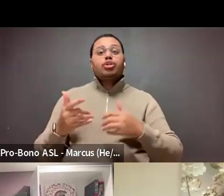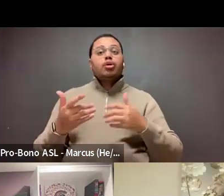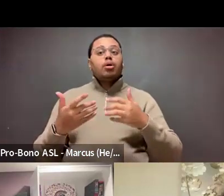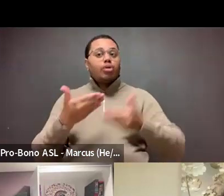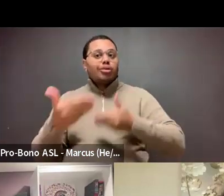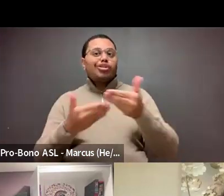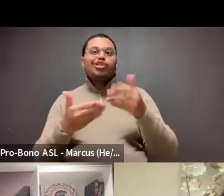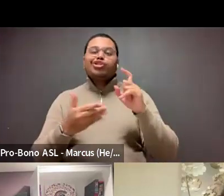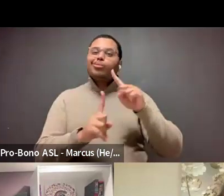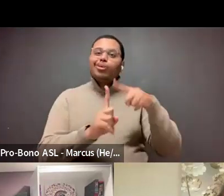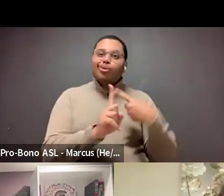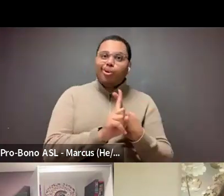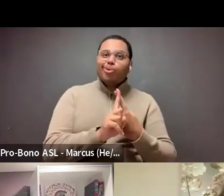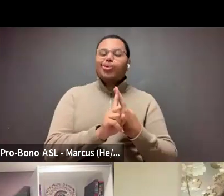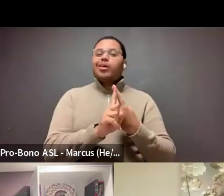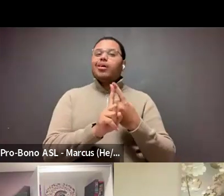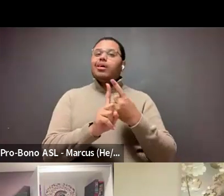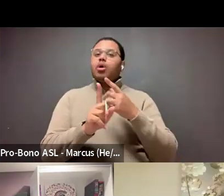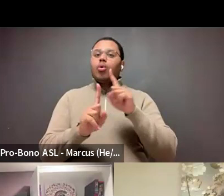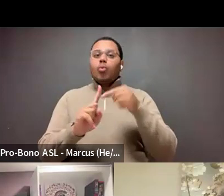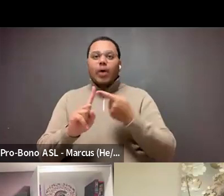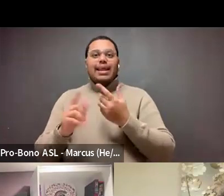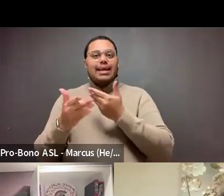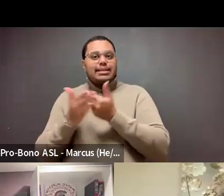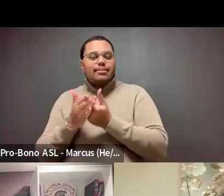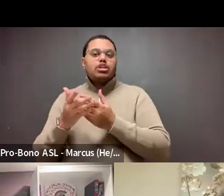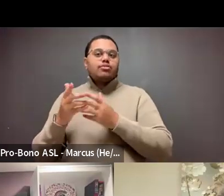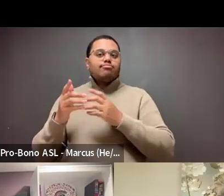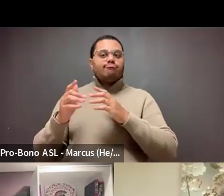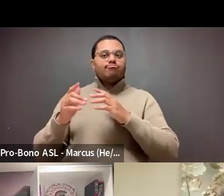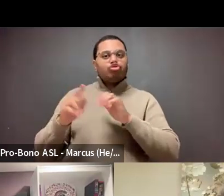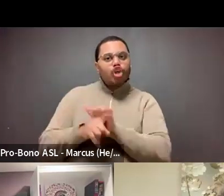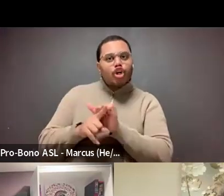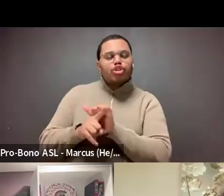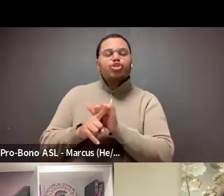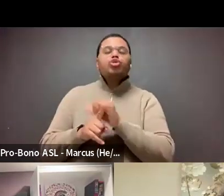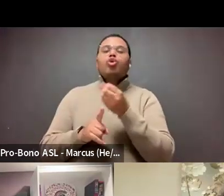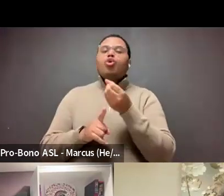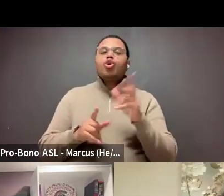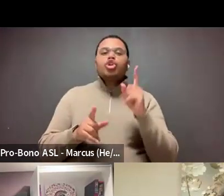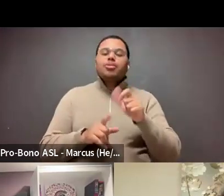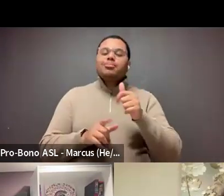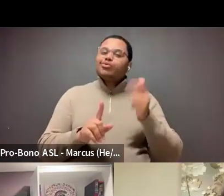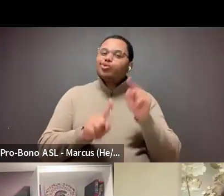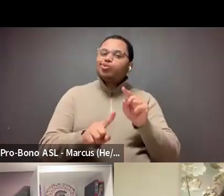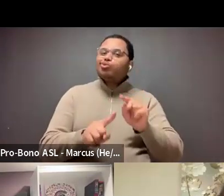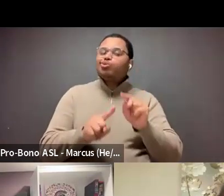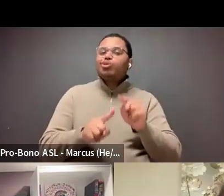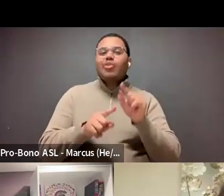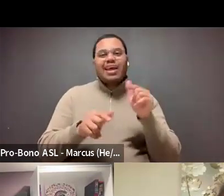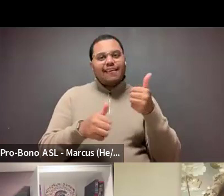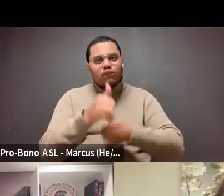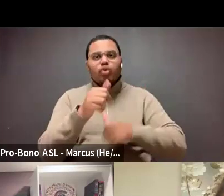only on days where intimacy is being choreographed or rehearsed? What does that balance of being in the room look like for intimacy professionals?